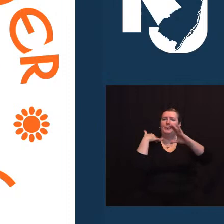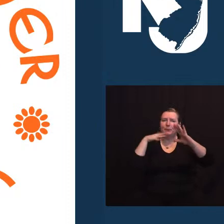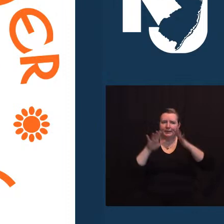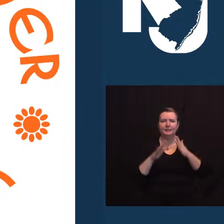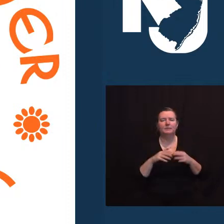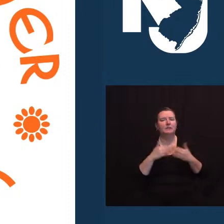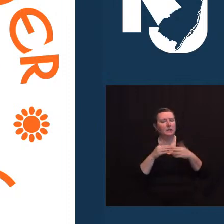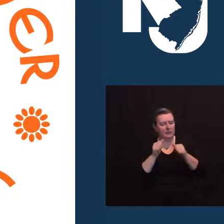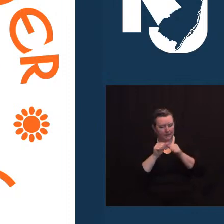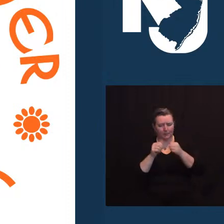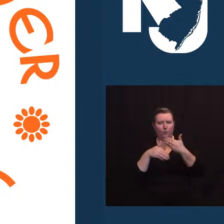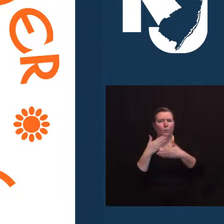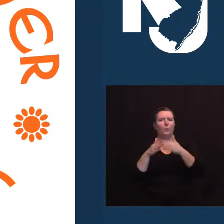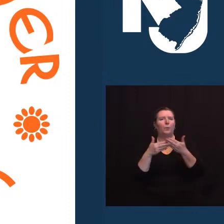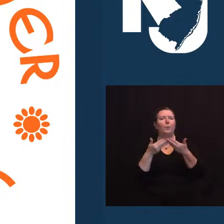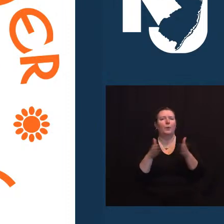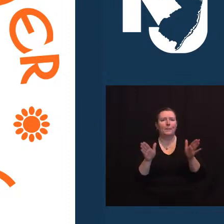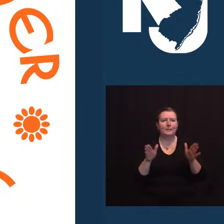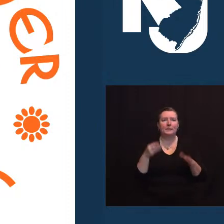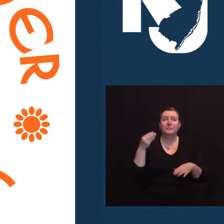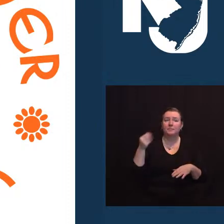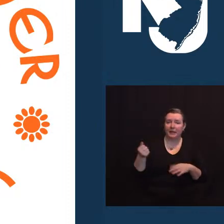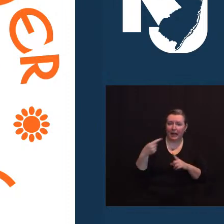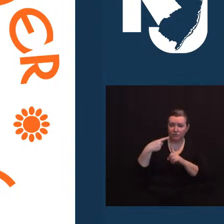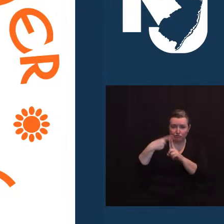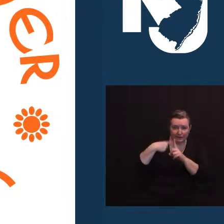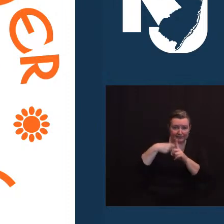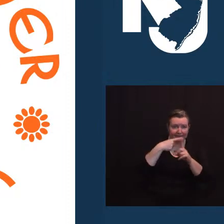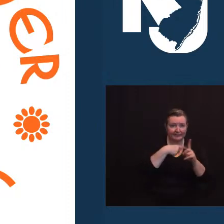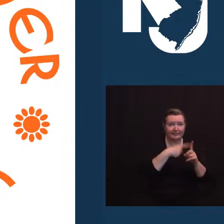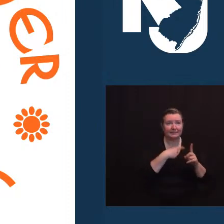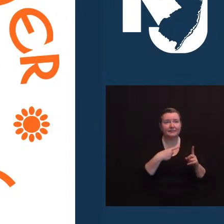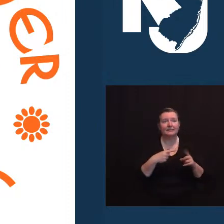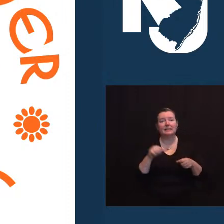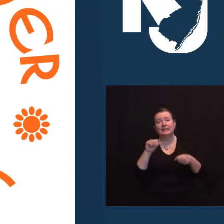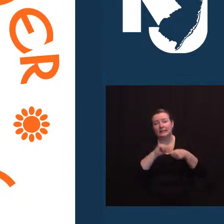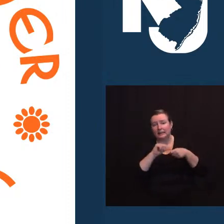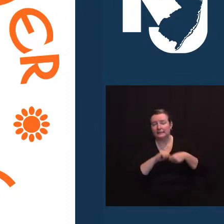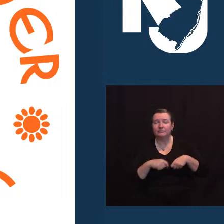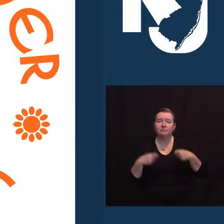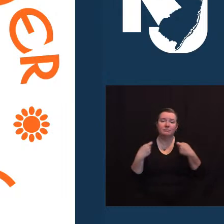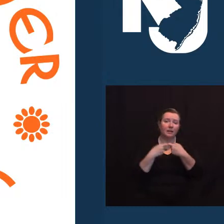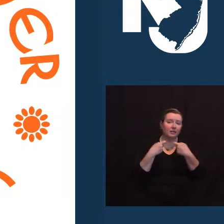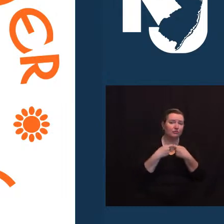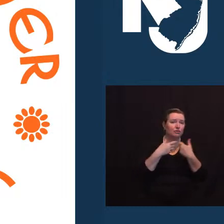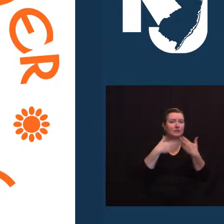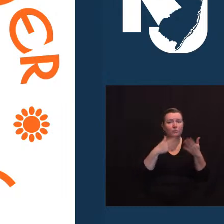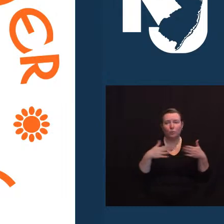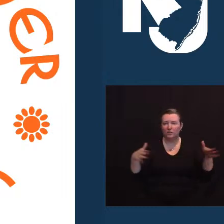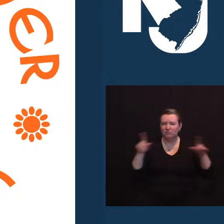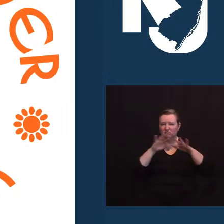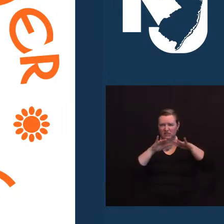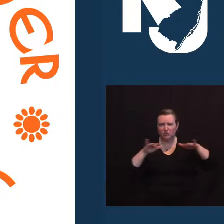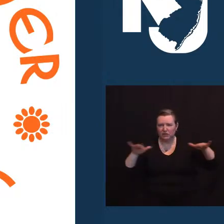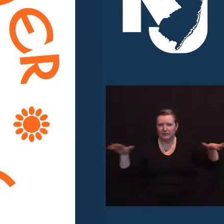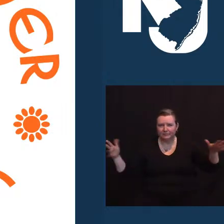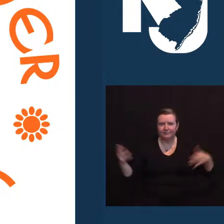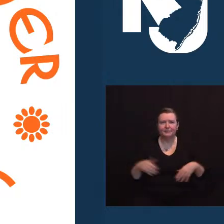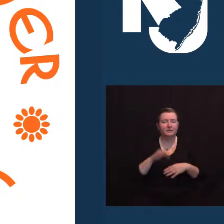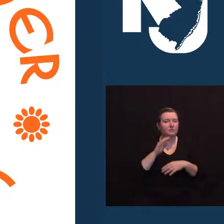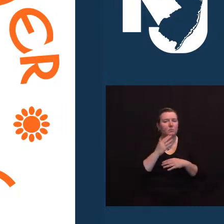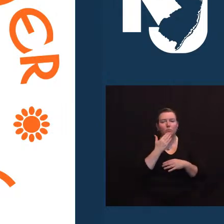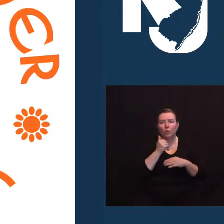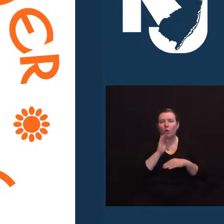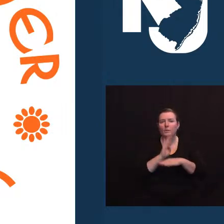his utilities and rent, and he partnered with Holly City in both their small business gift card program and to improve his own